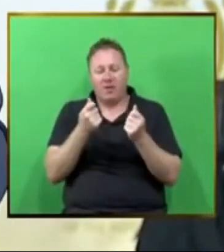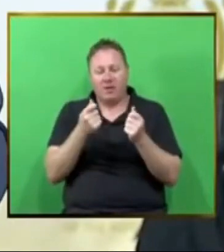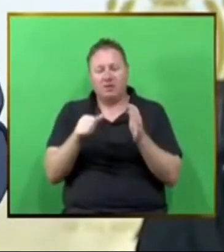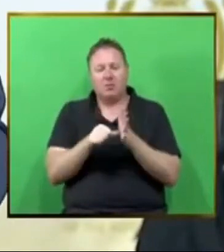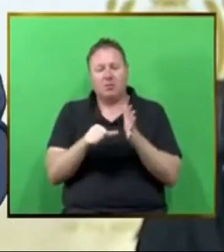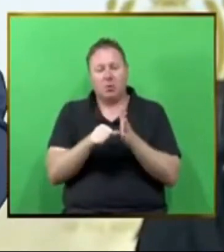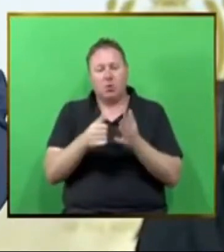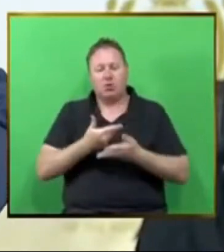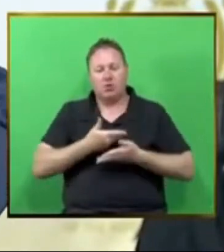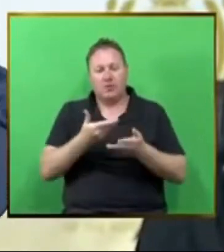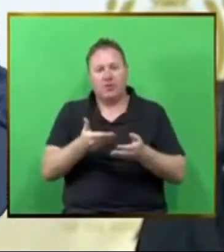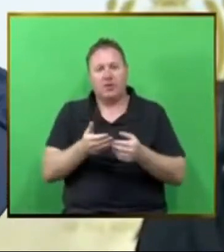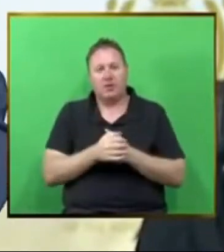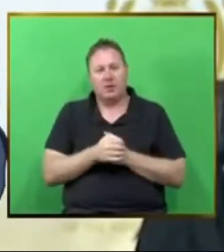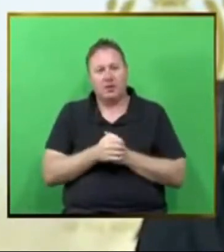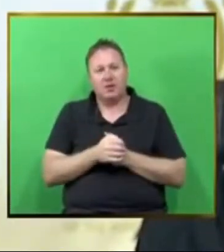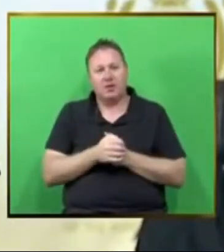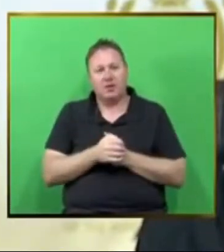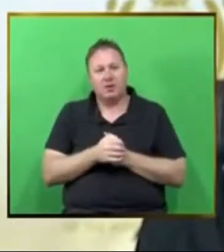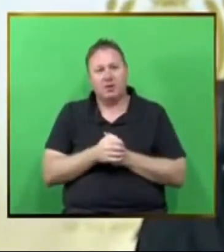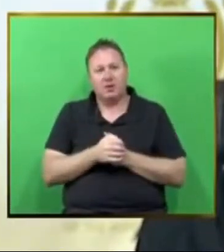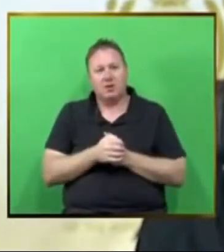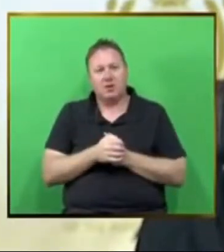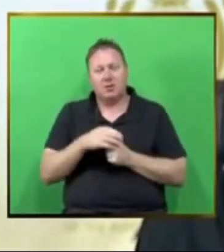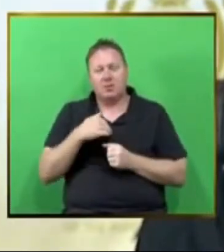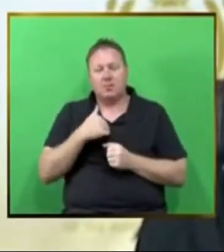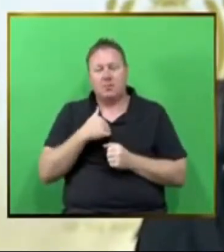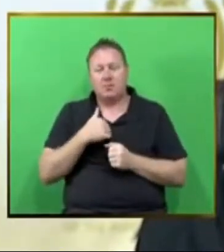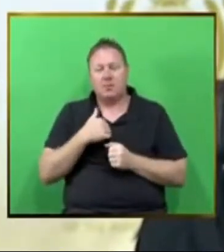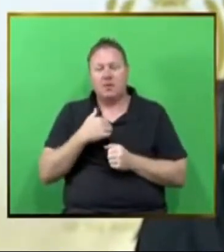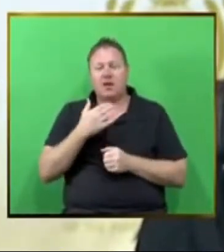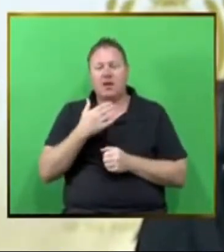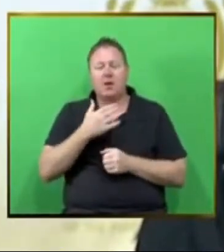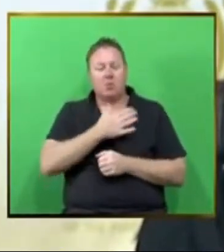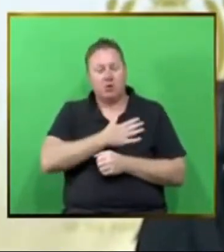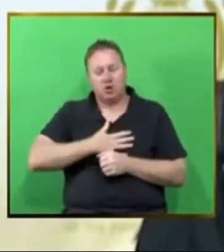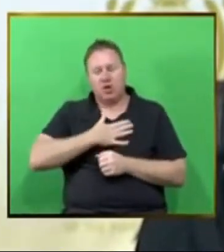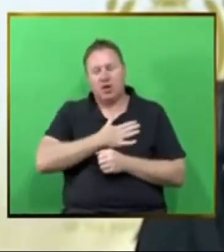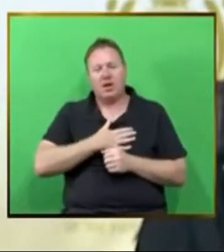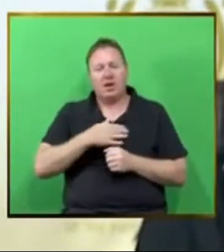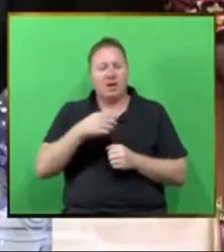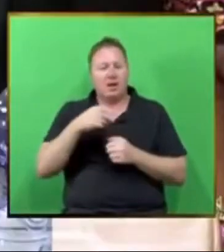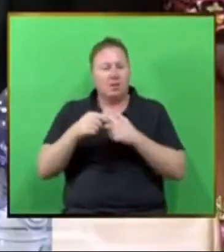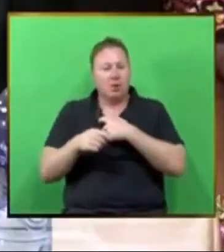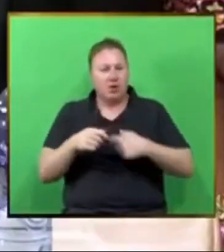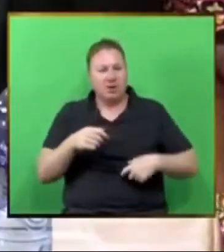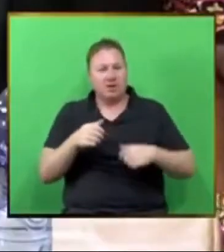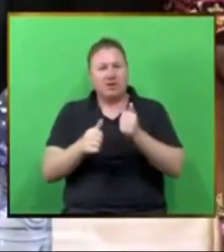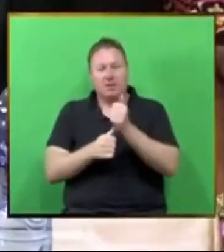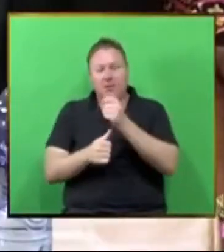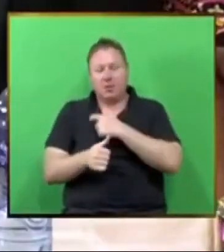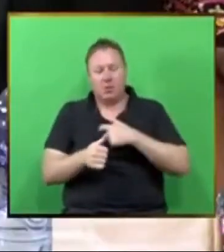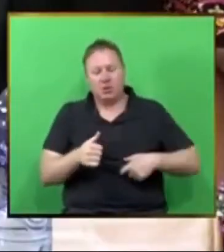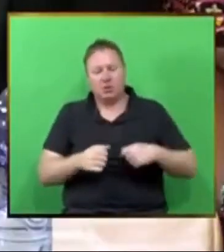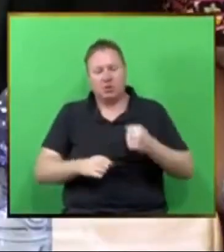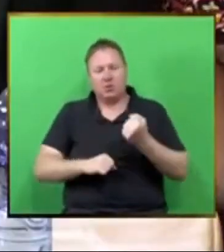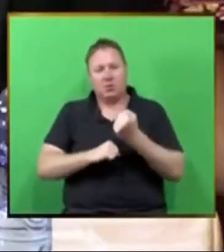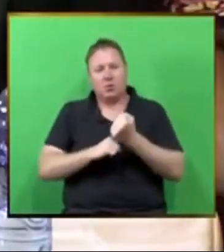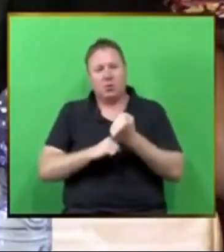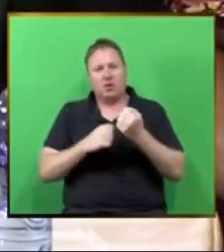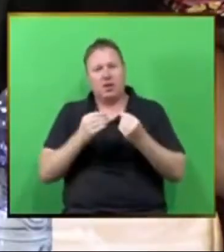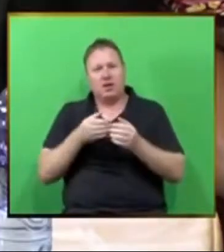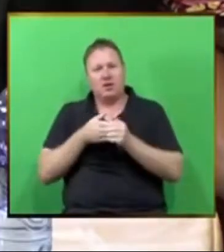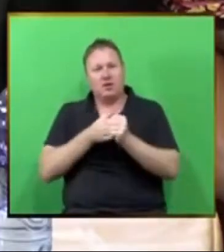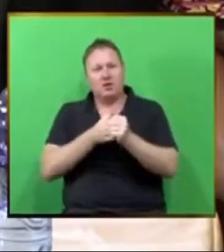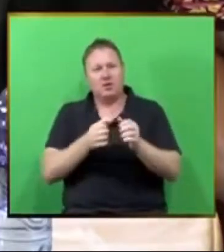the social wage. I'm grateful to the President and Deputy President for their continued support and leadership.